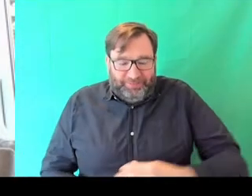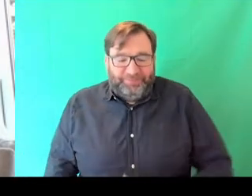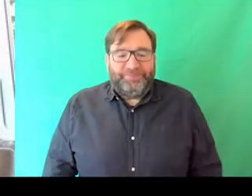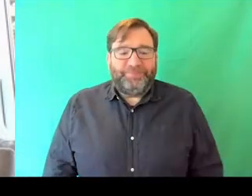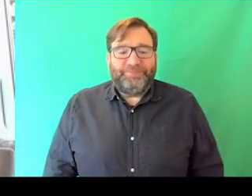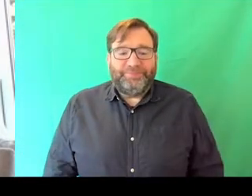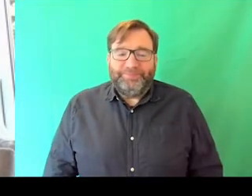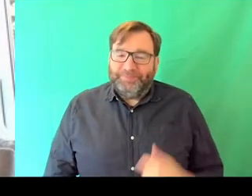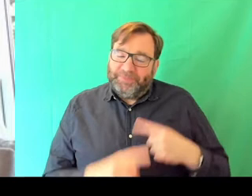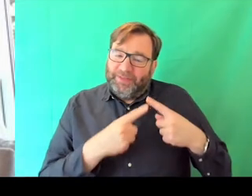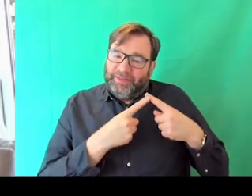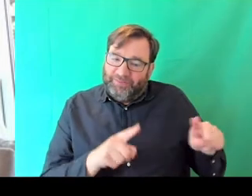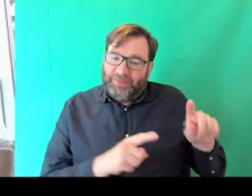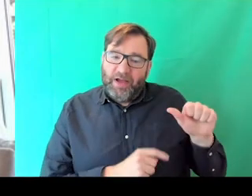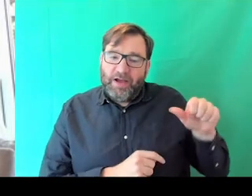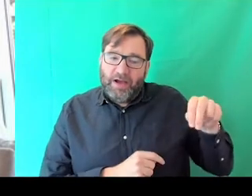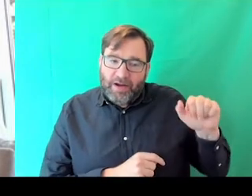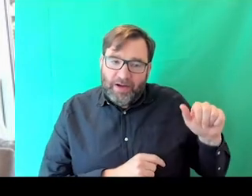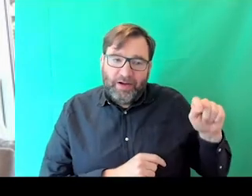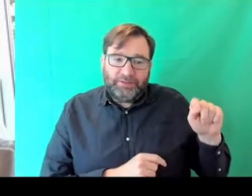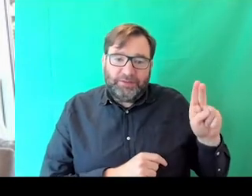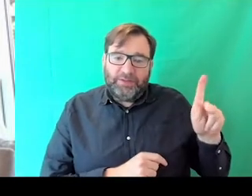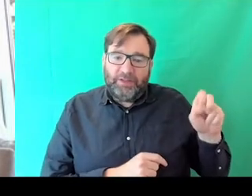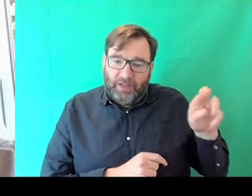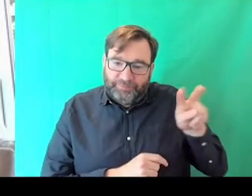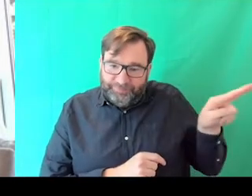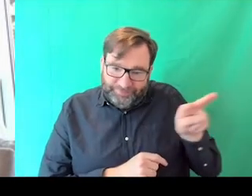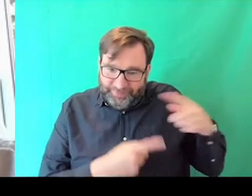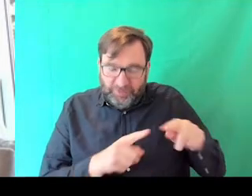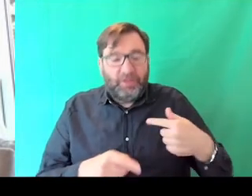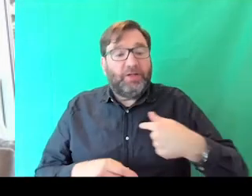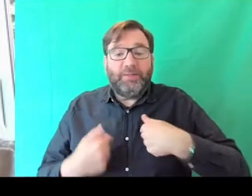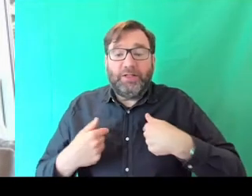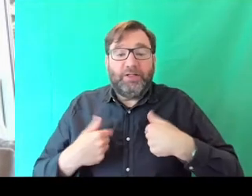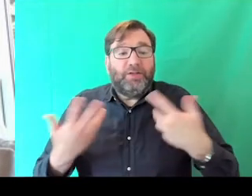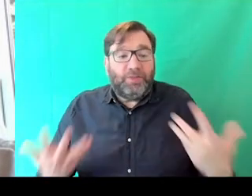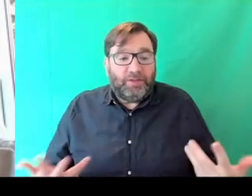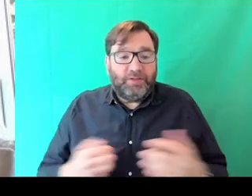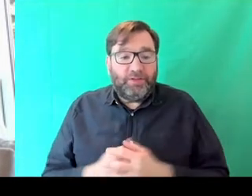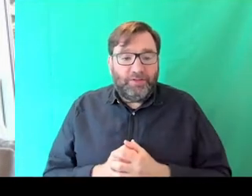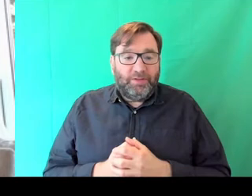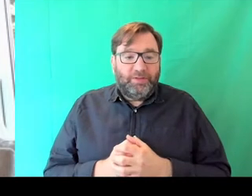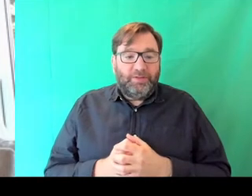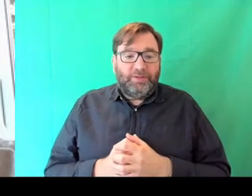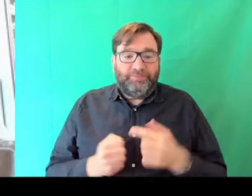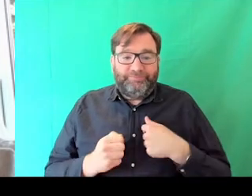So I've kind of had to learn the skills needed for both aspects of my lives in